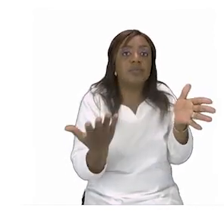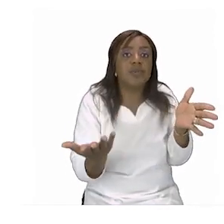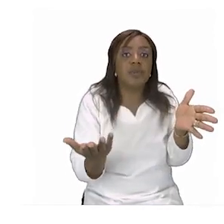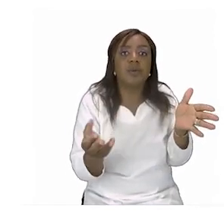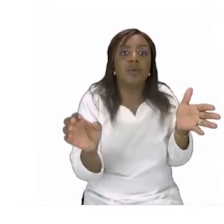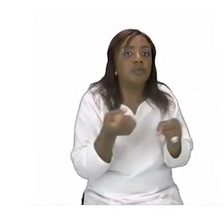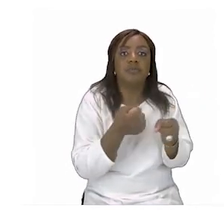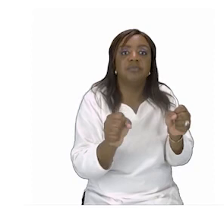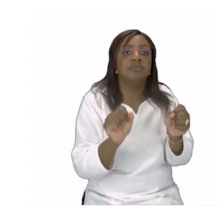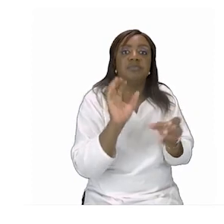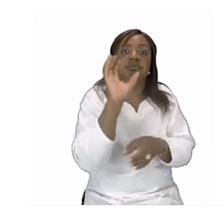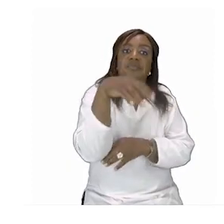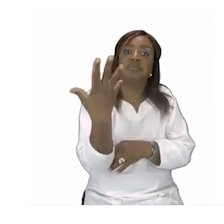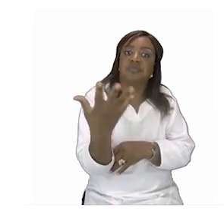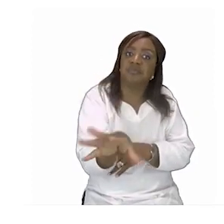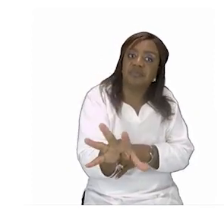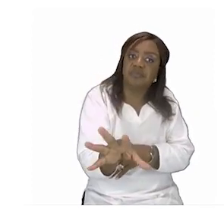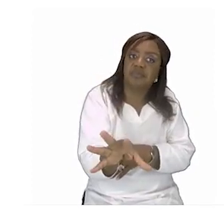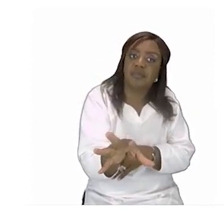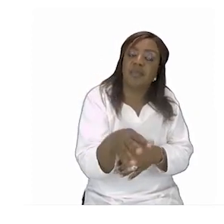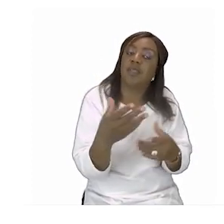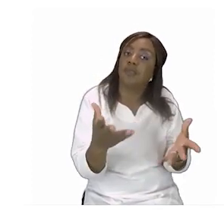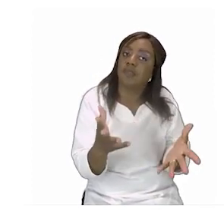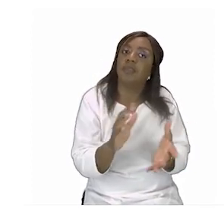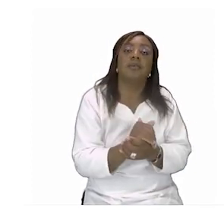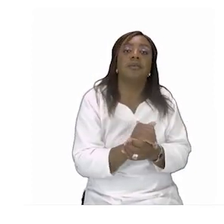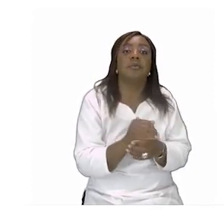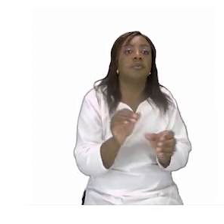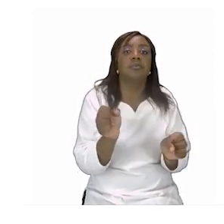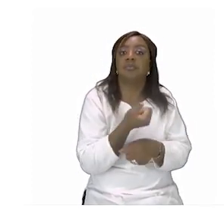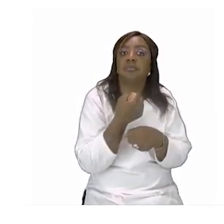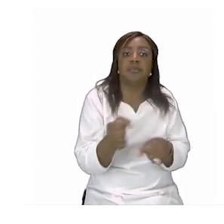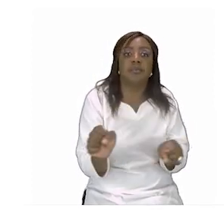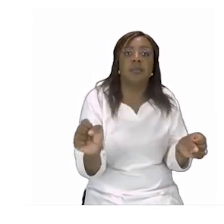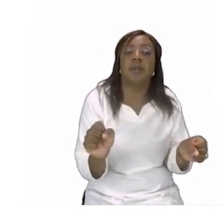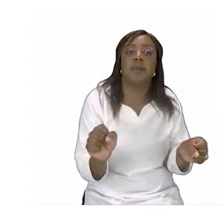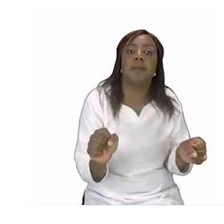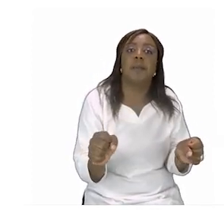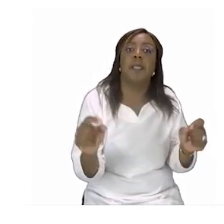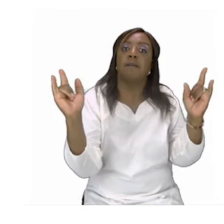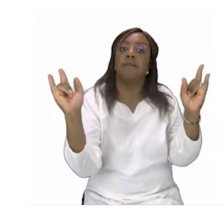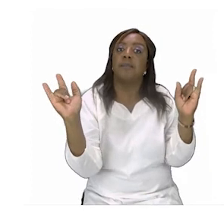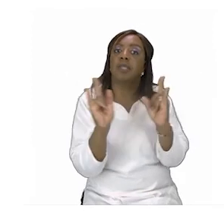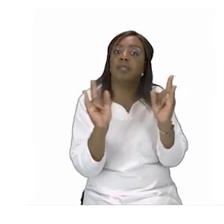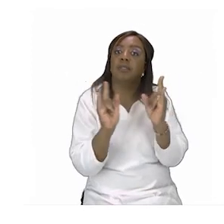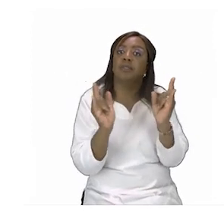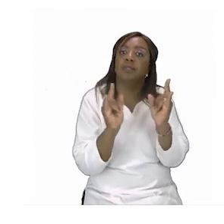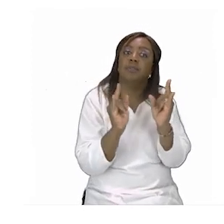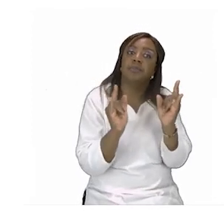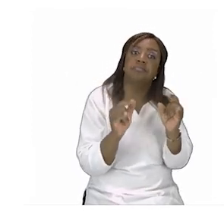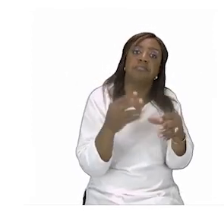use netball because that was the first word we used. We cannot use